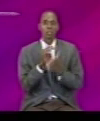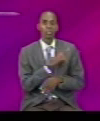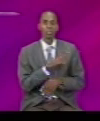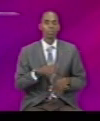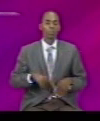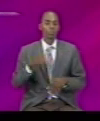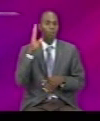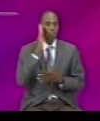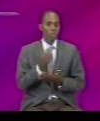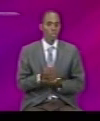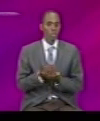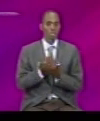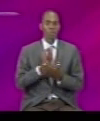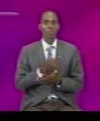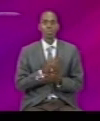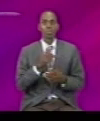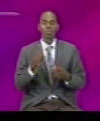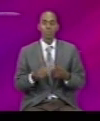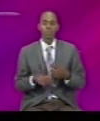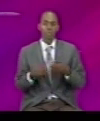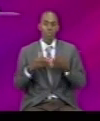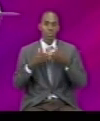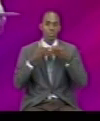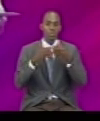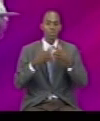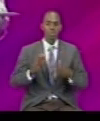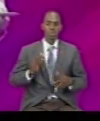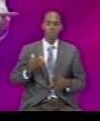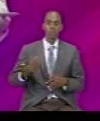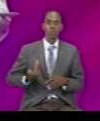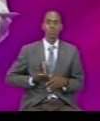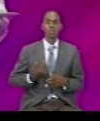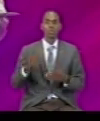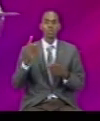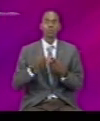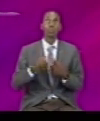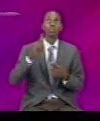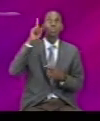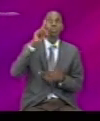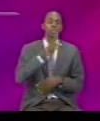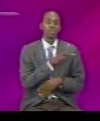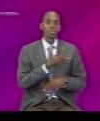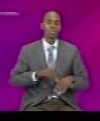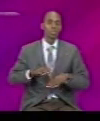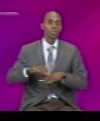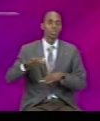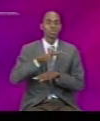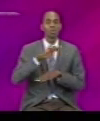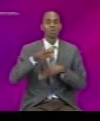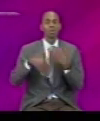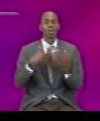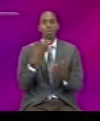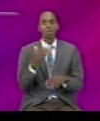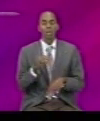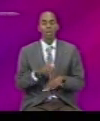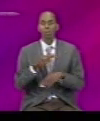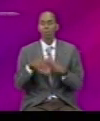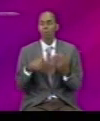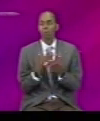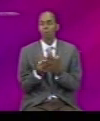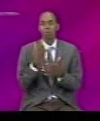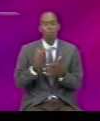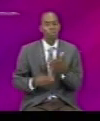us to lead souls to his kingdom at all costs, at any cost, whatever the cost may